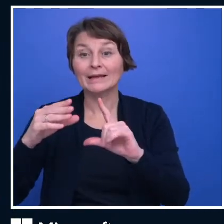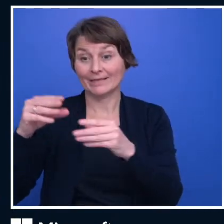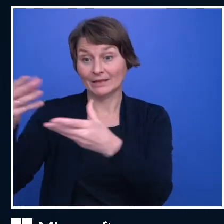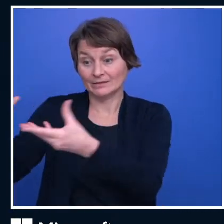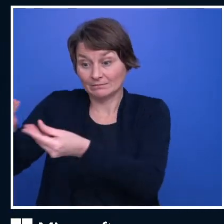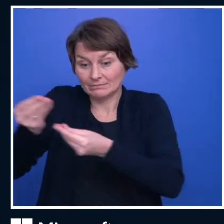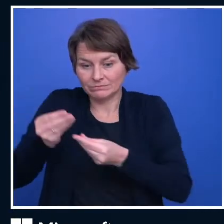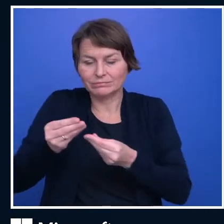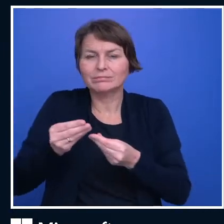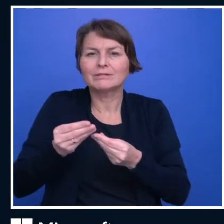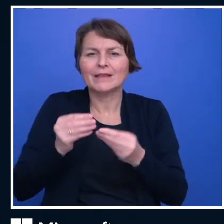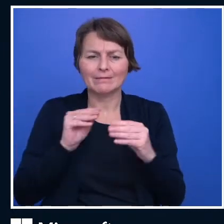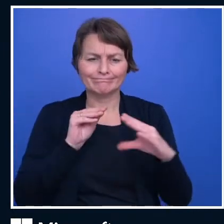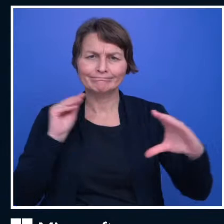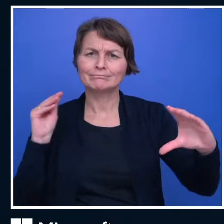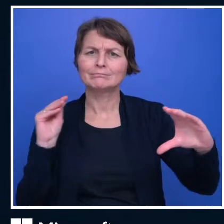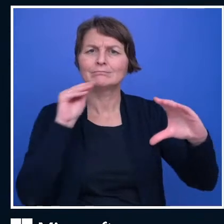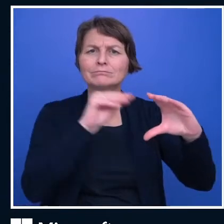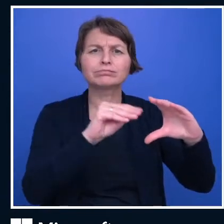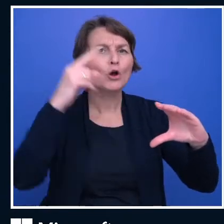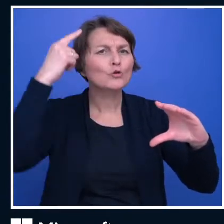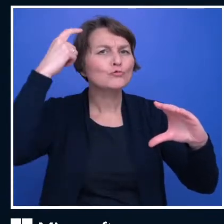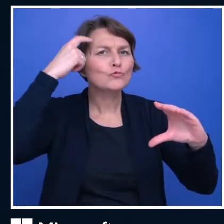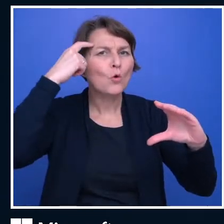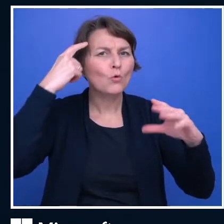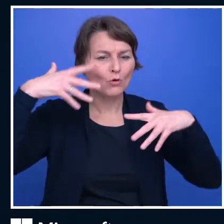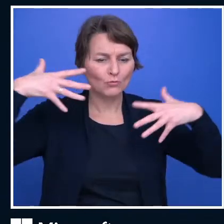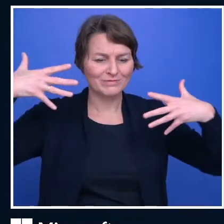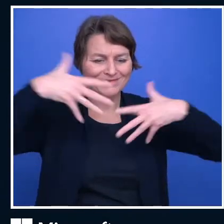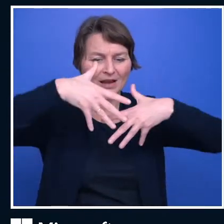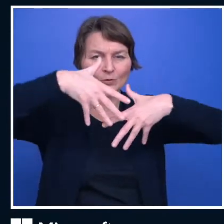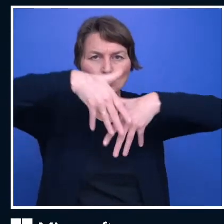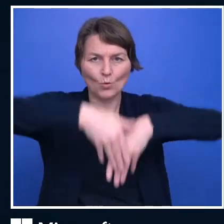about prediction and computation, what